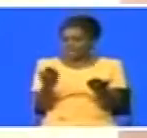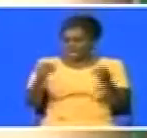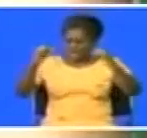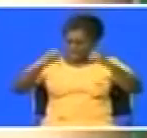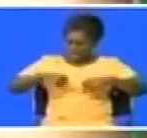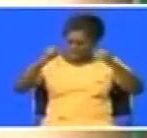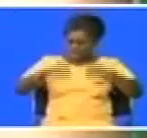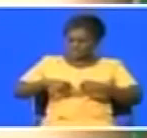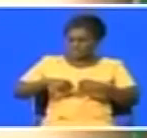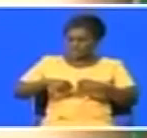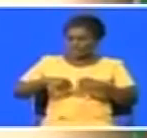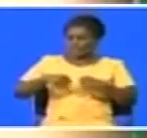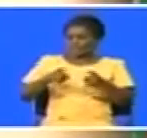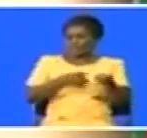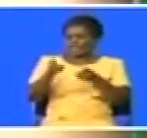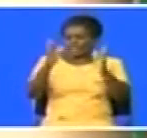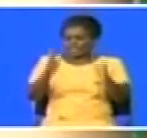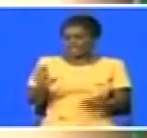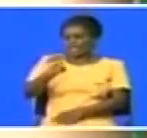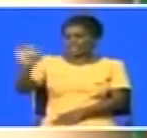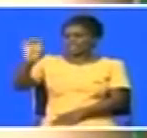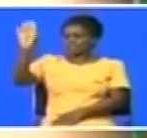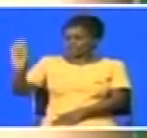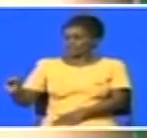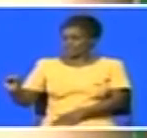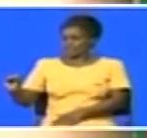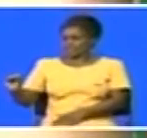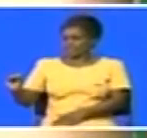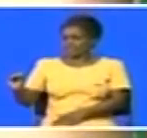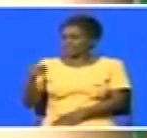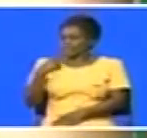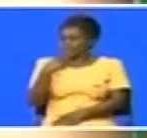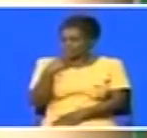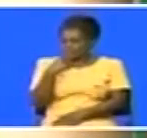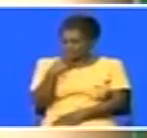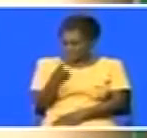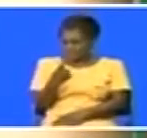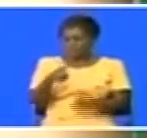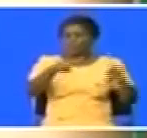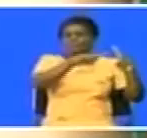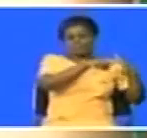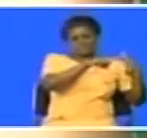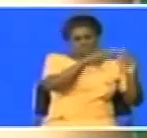ceremony, FDB regional director for the East African Resource Center, Gabriel Negatu, was positive.